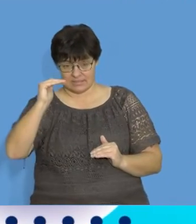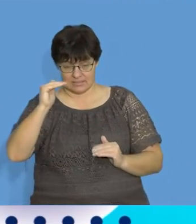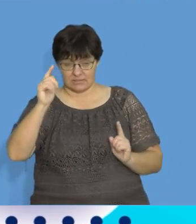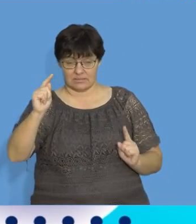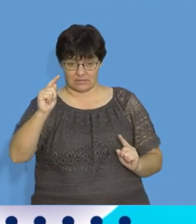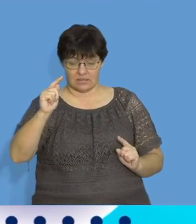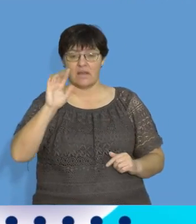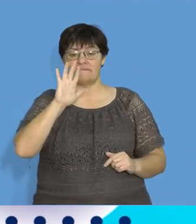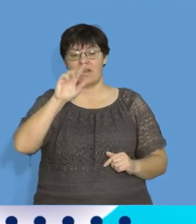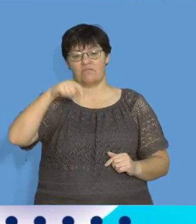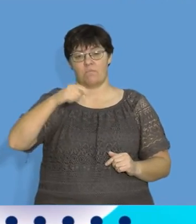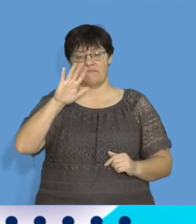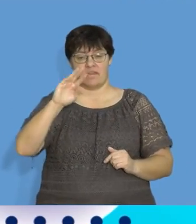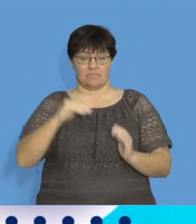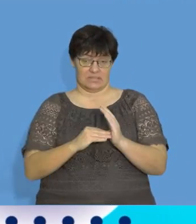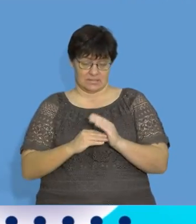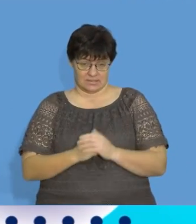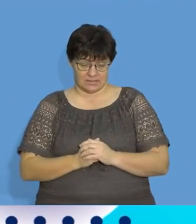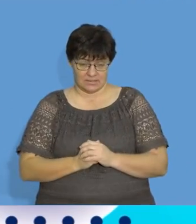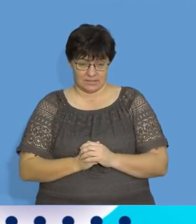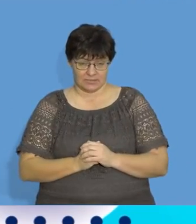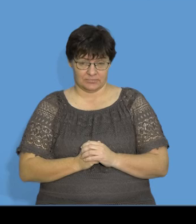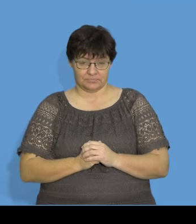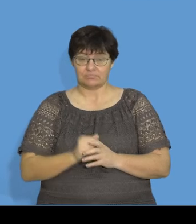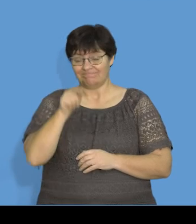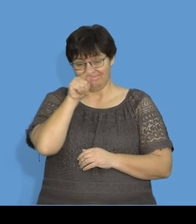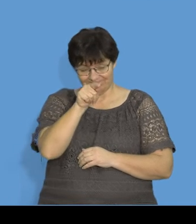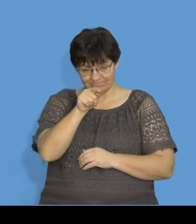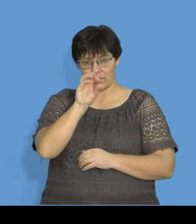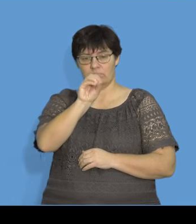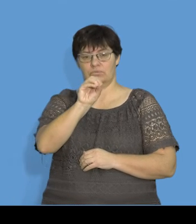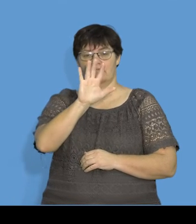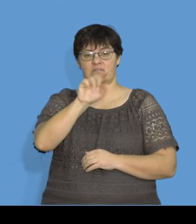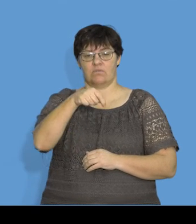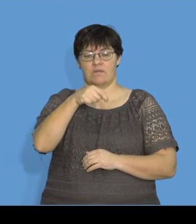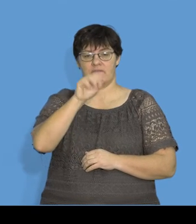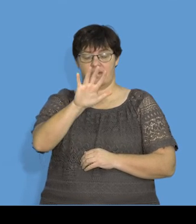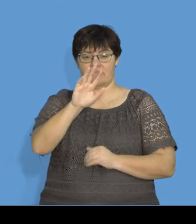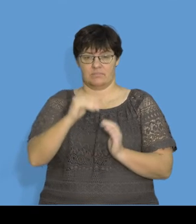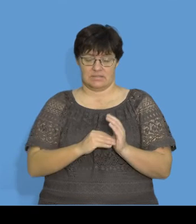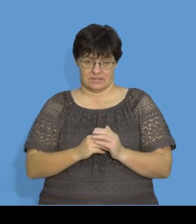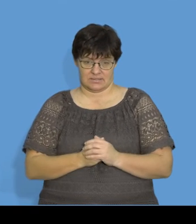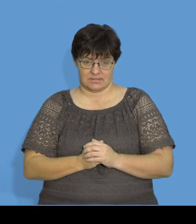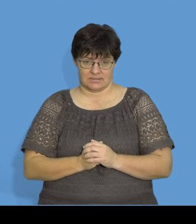height was 5.5 meters. So here, I put 5.5.